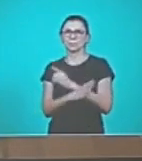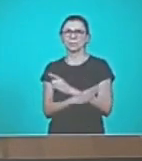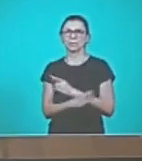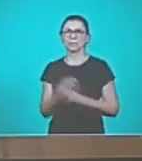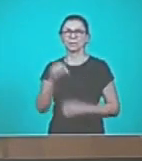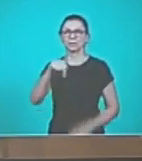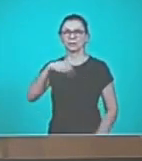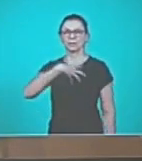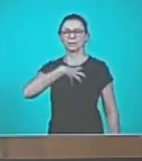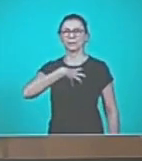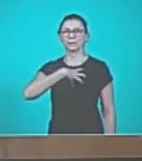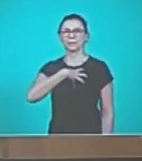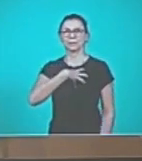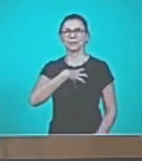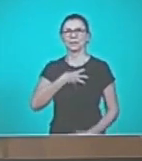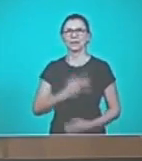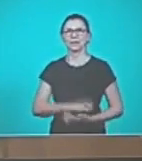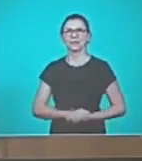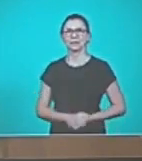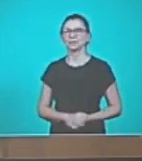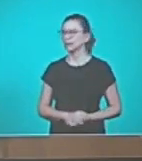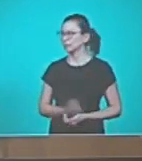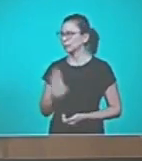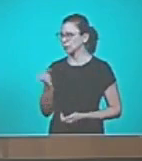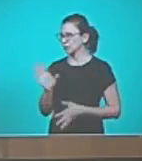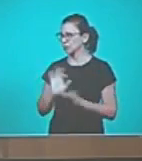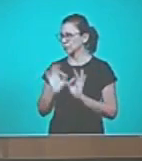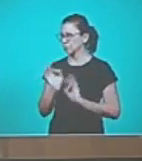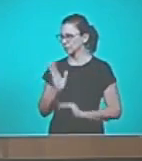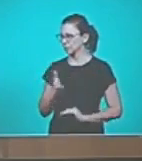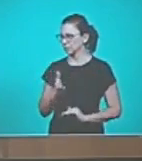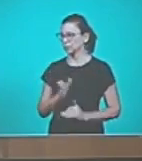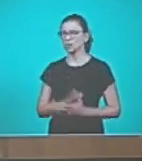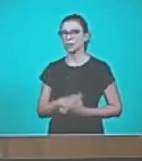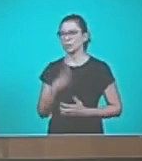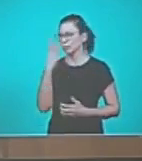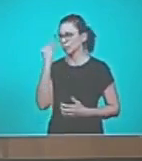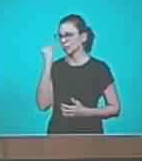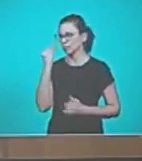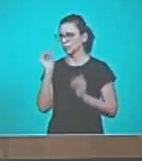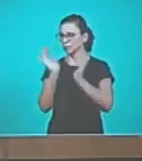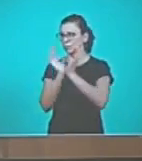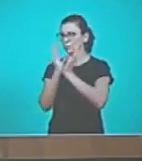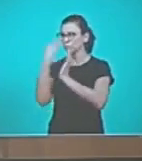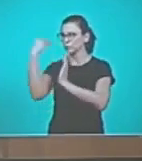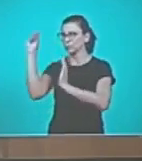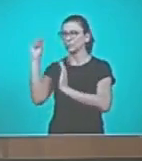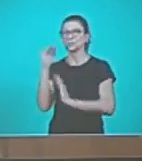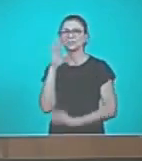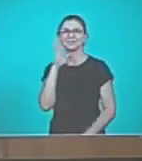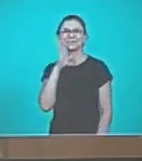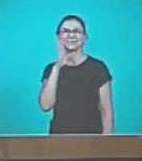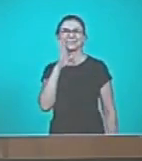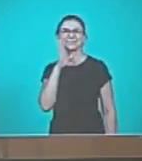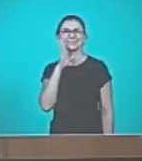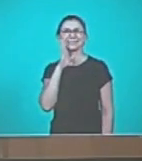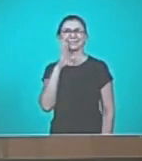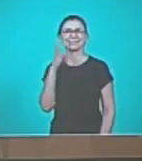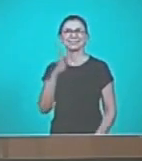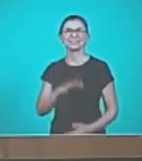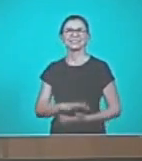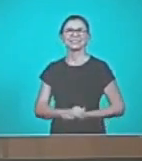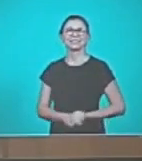school from Bahia, from Arraial da Ajuda. We have a picture of a group. It's very